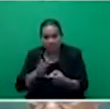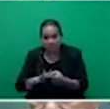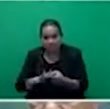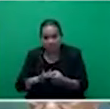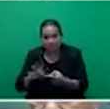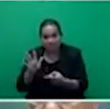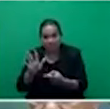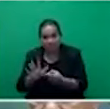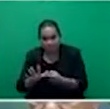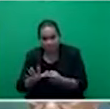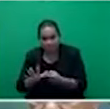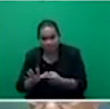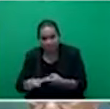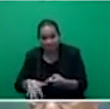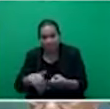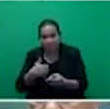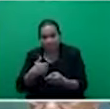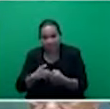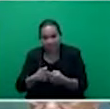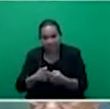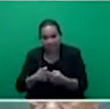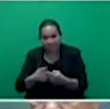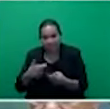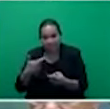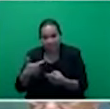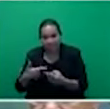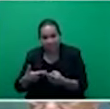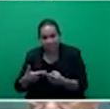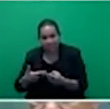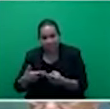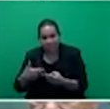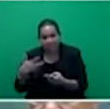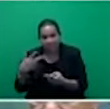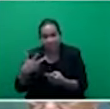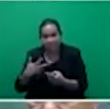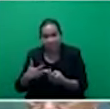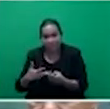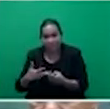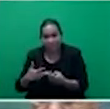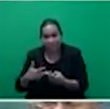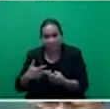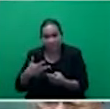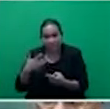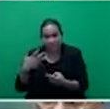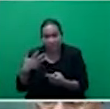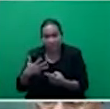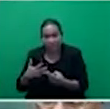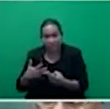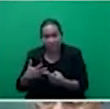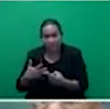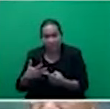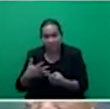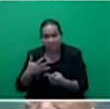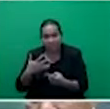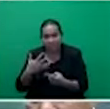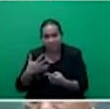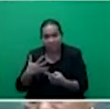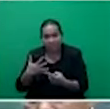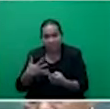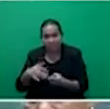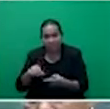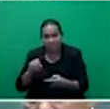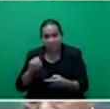Narayan, Mona Lisa Factophone, Suliana Tauke, Yambaki Bosundrau, Zanuba Bhatti, Maria Dombona, Priscilla